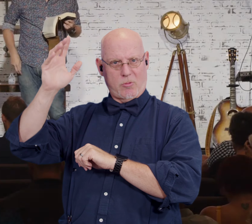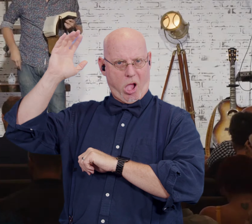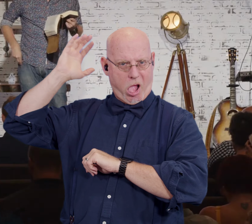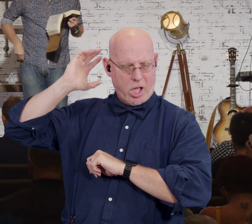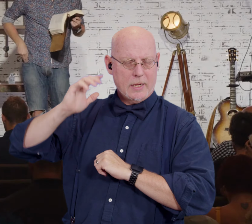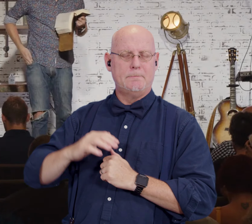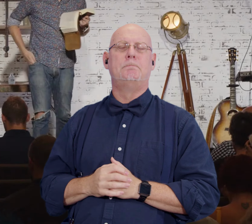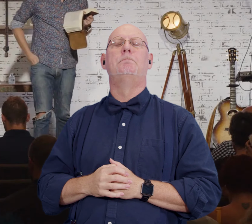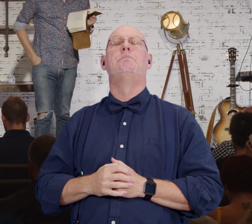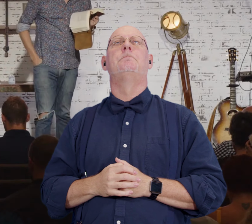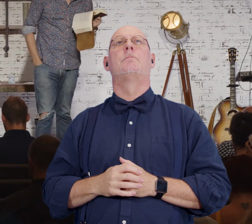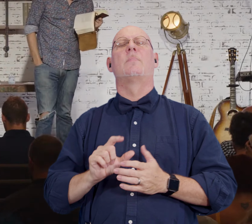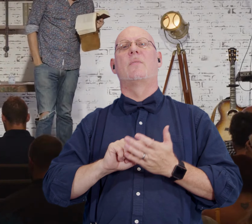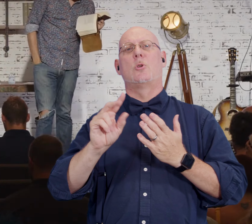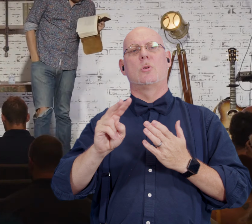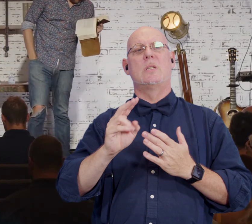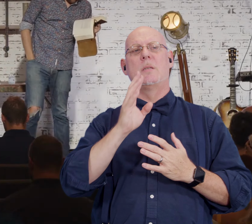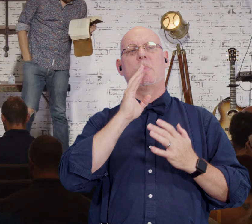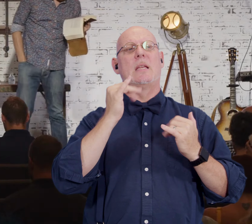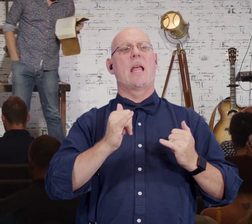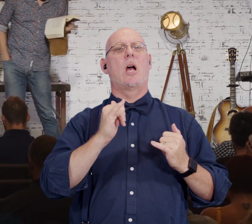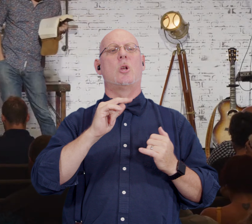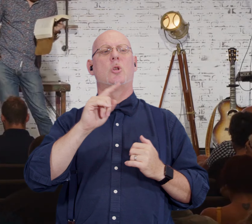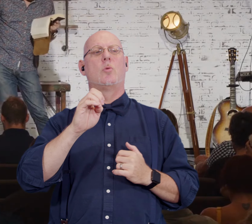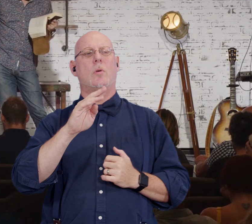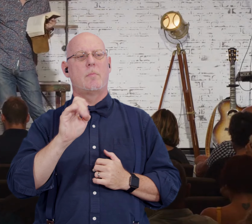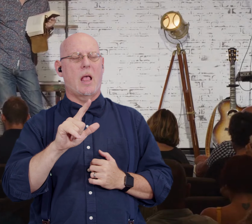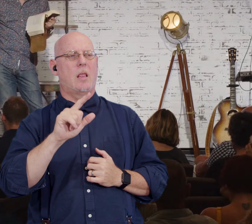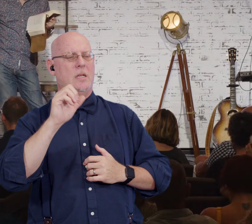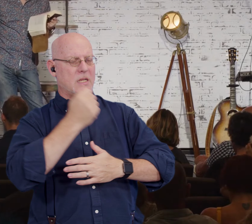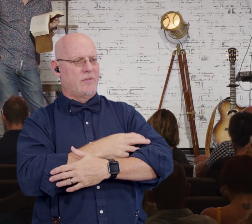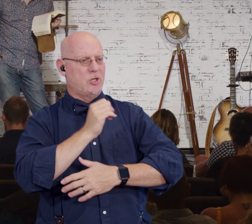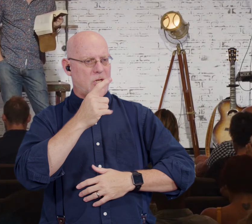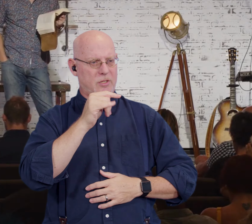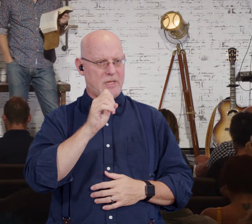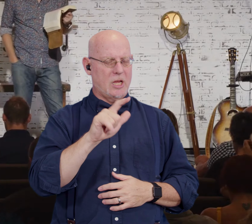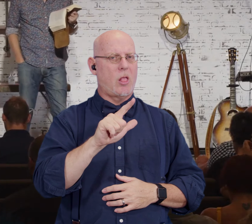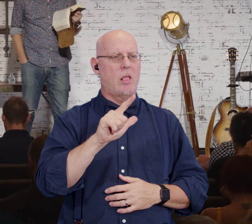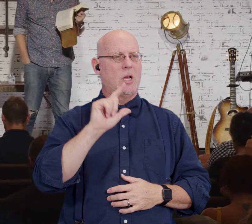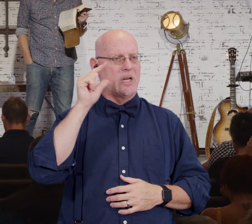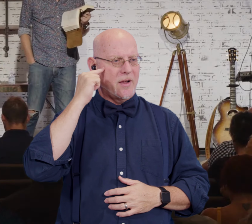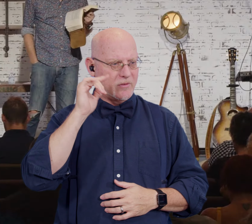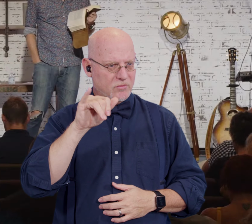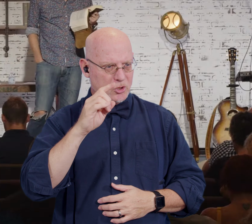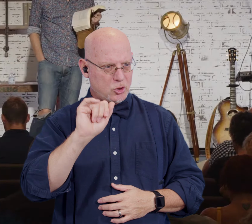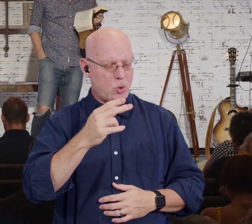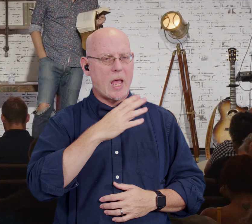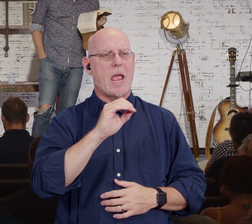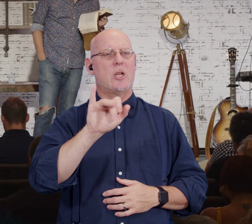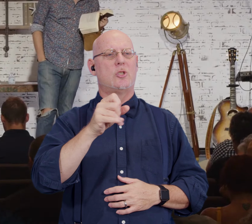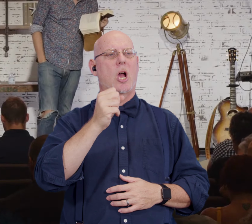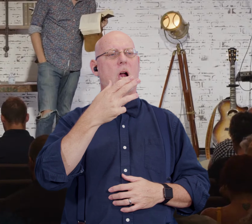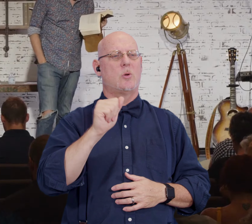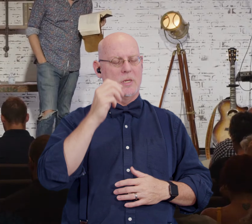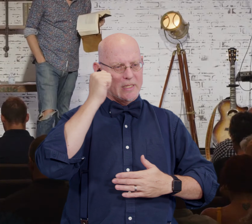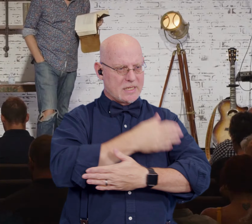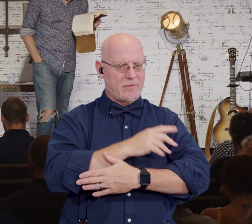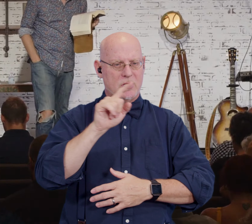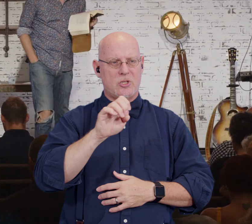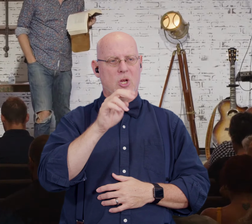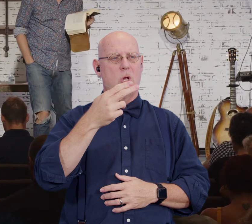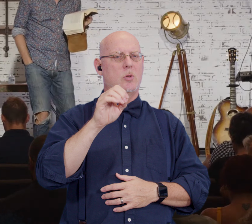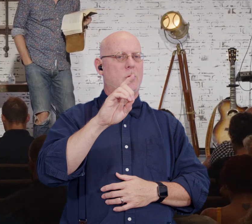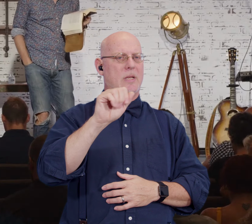Egypt. Verse 2, speak now to Zerubbabel, the son of Shealtiel, governor of Judah, and to Joshua, the son